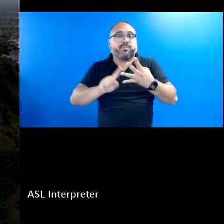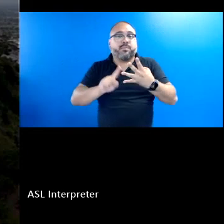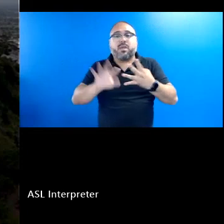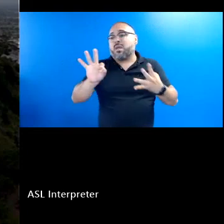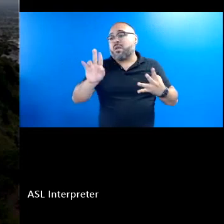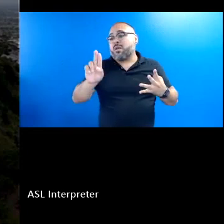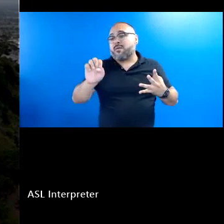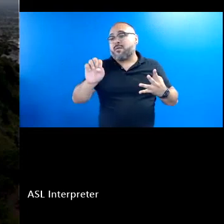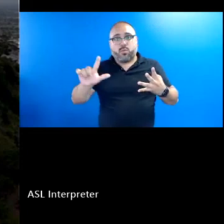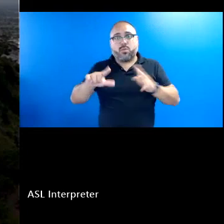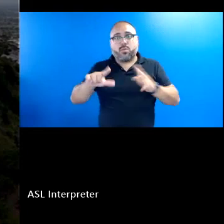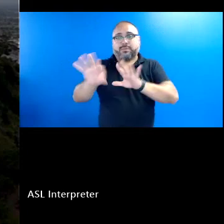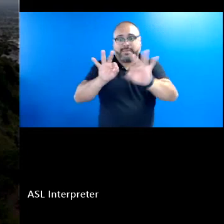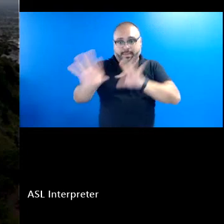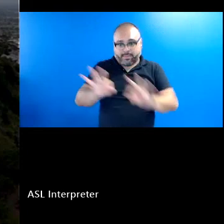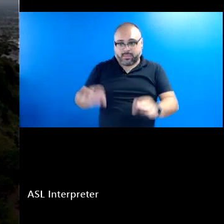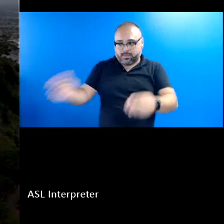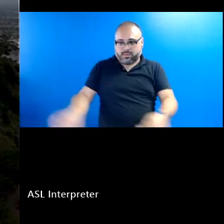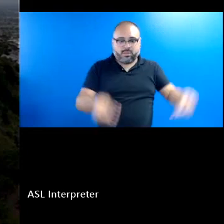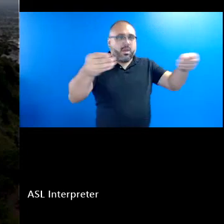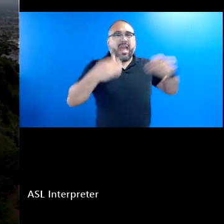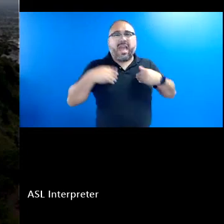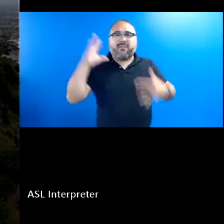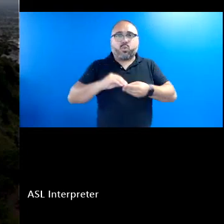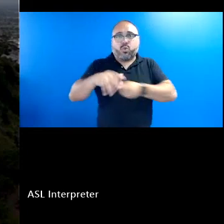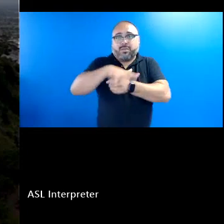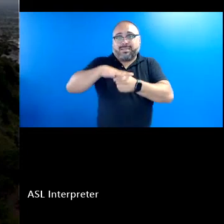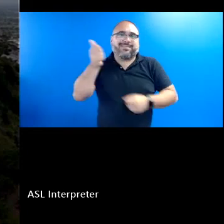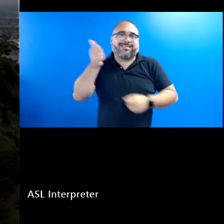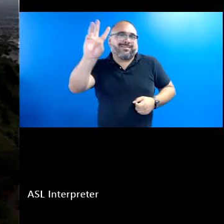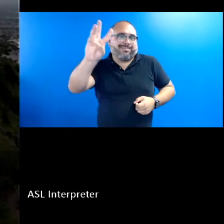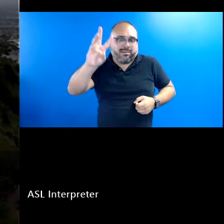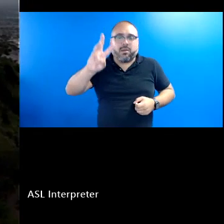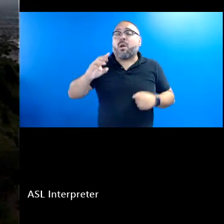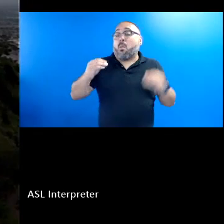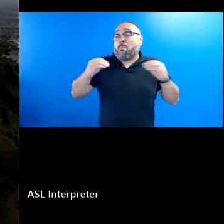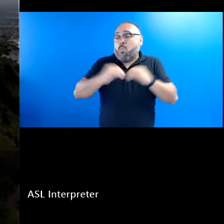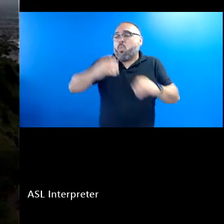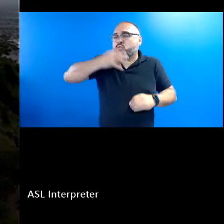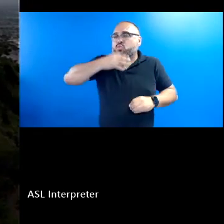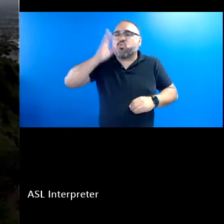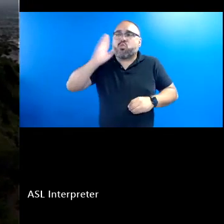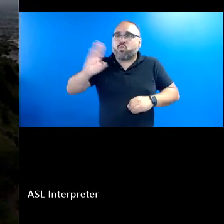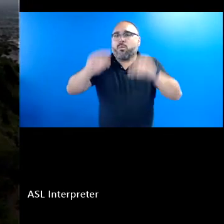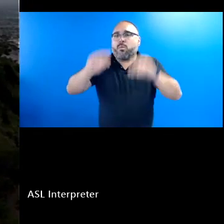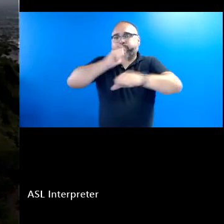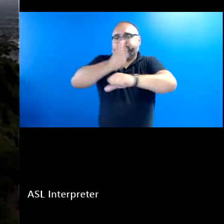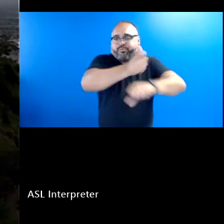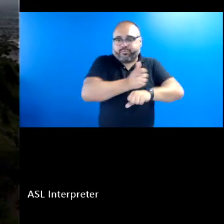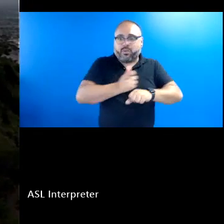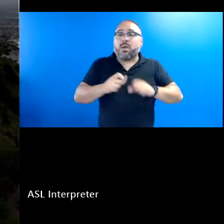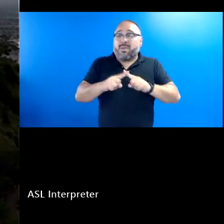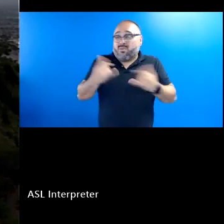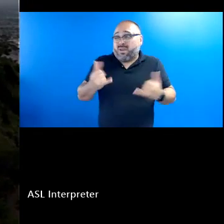forecasts, and we do have 16 fuel sampling sites with more planned to be installed later. But we only have 16 because